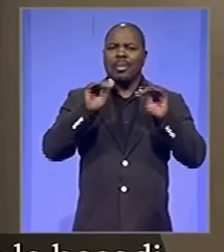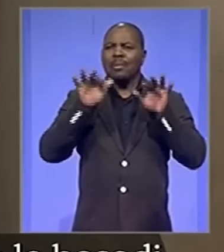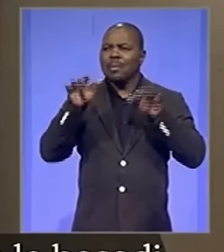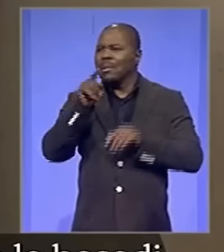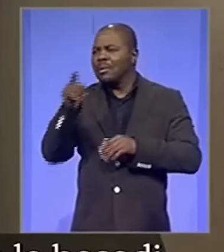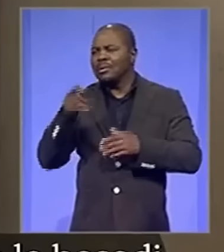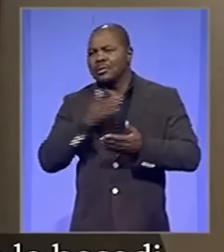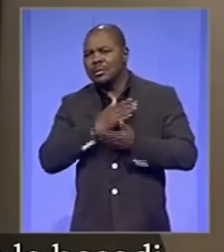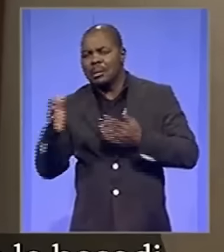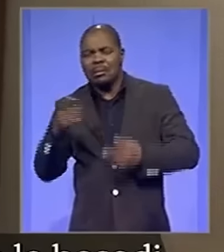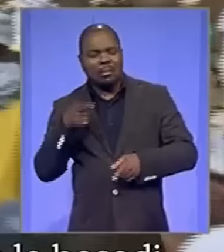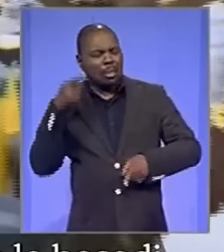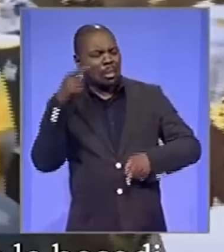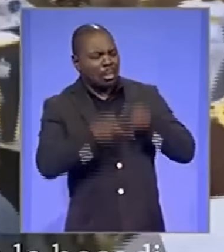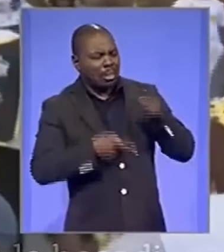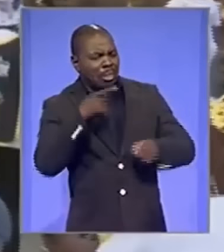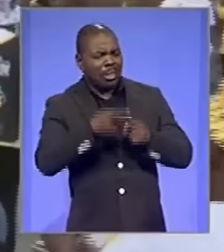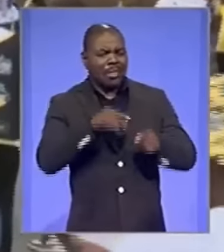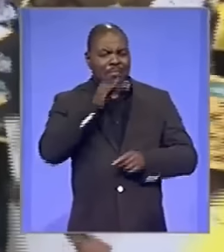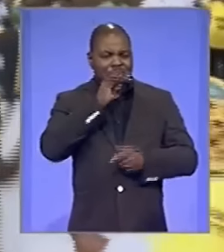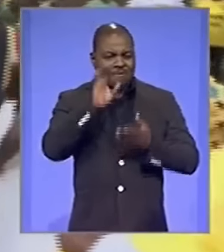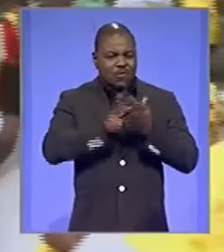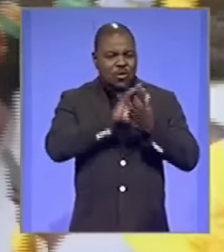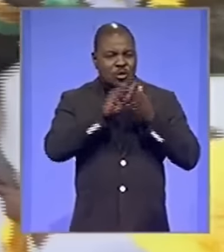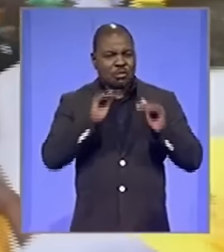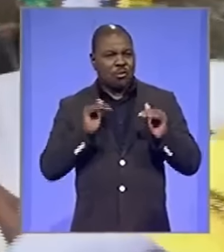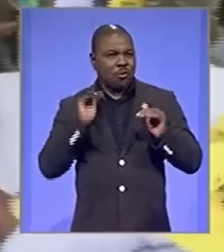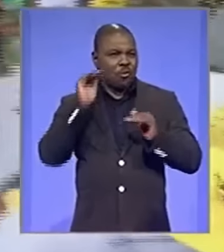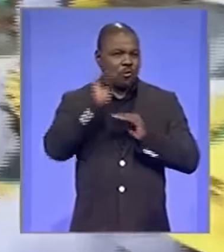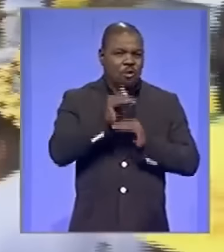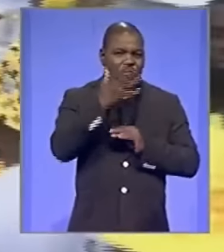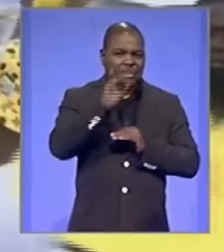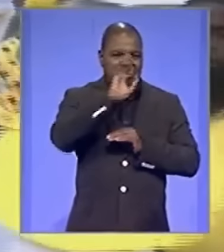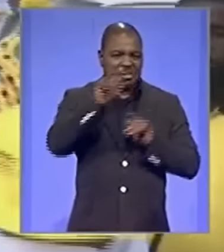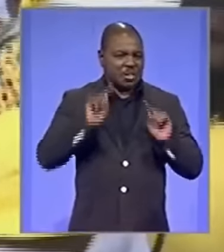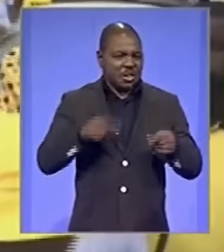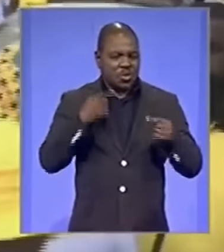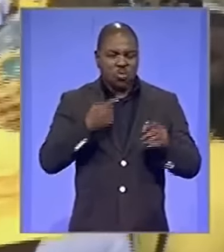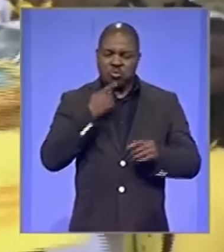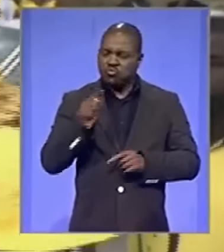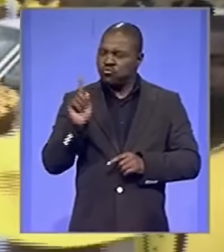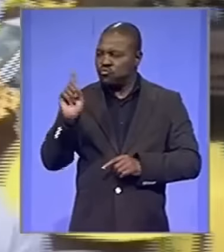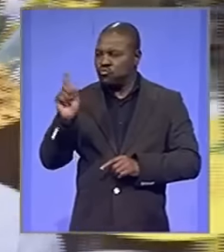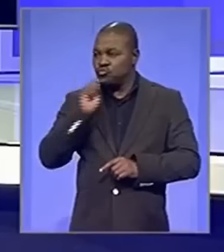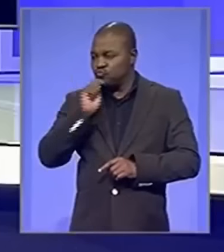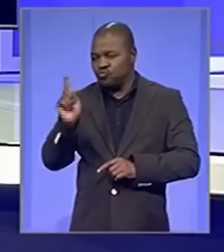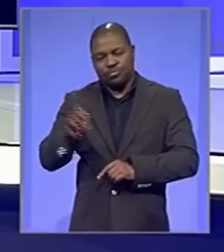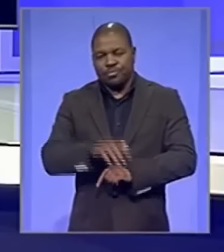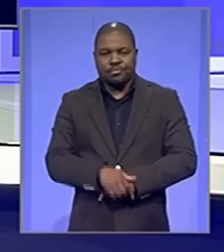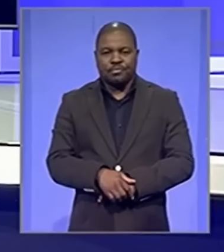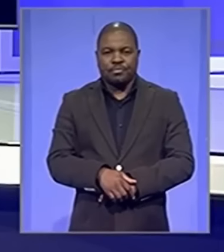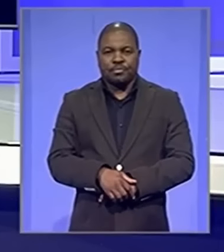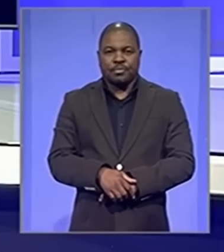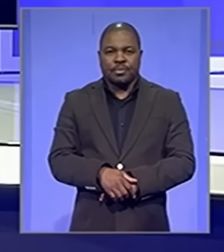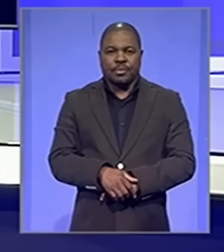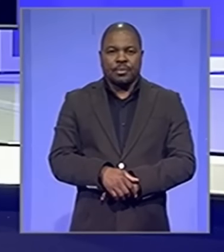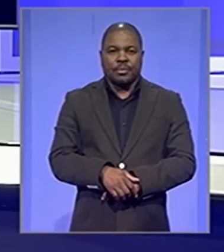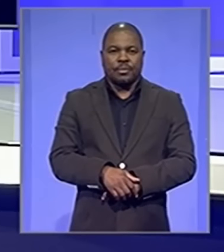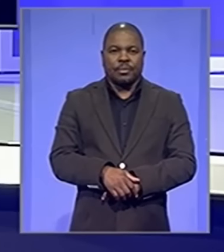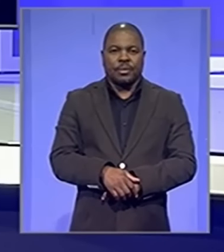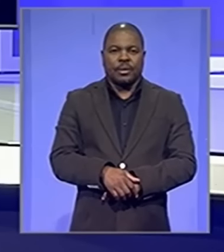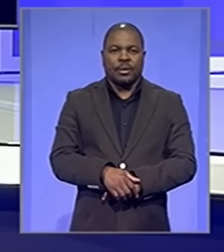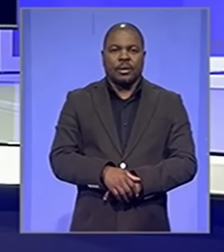badudi ba bangwe tša gore mogatlo o ka se hwetše palomoka ya ka godimo ga diperesente tše 15 dikgethong tše. Go sa le